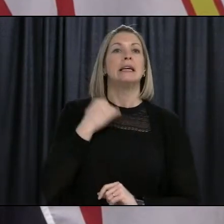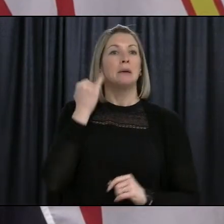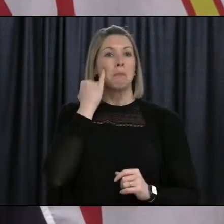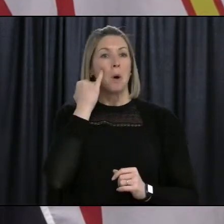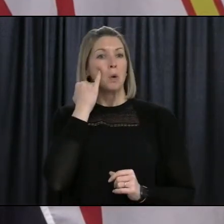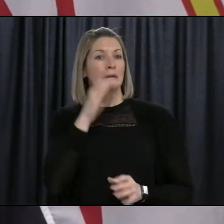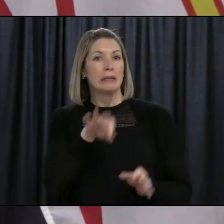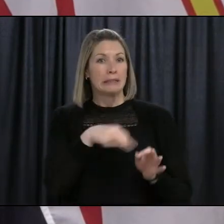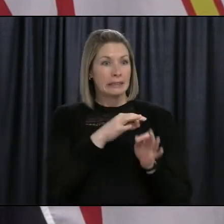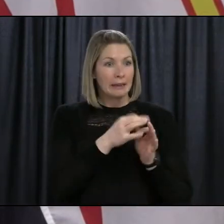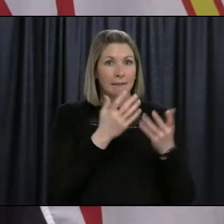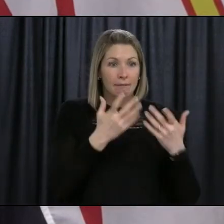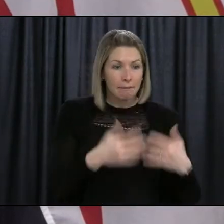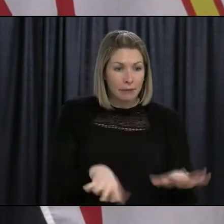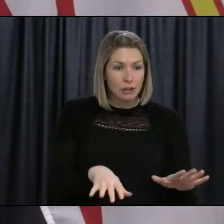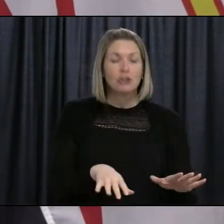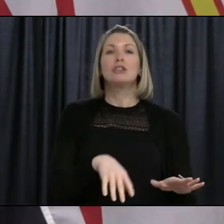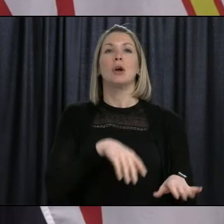have passed.